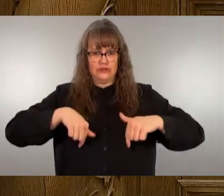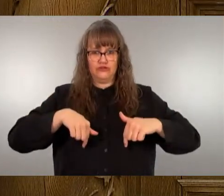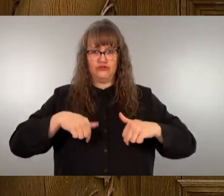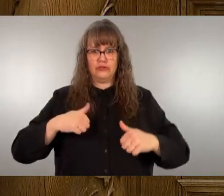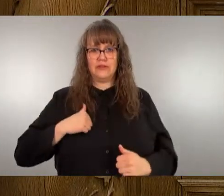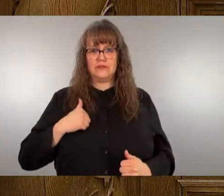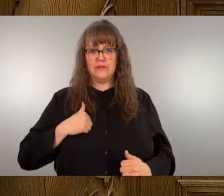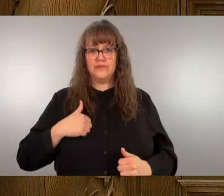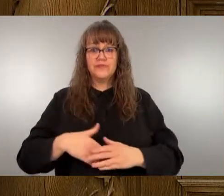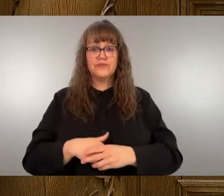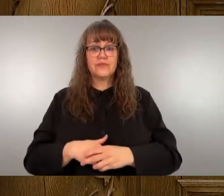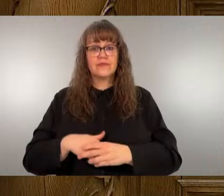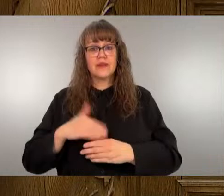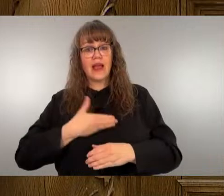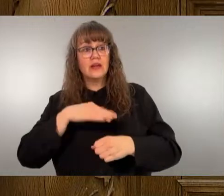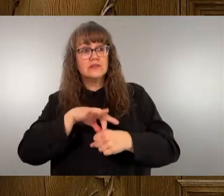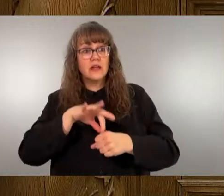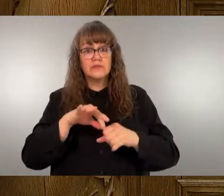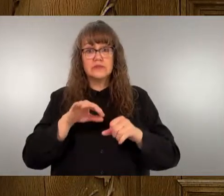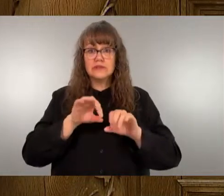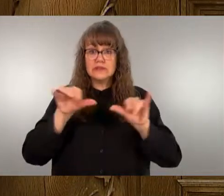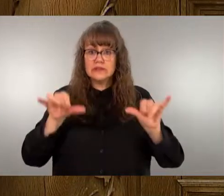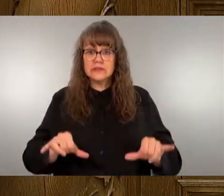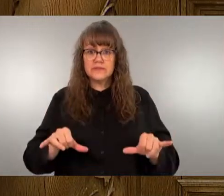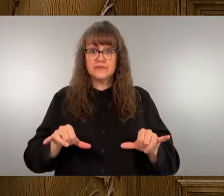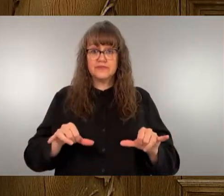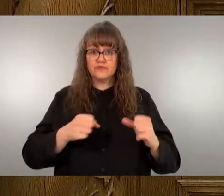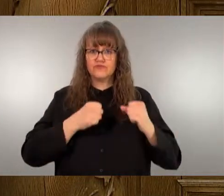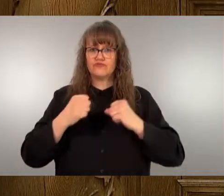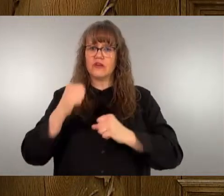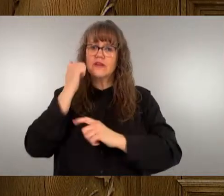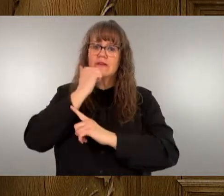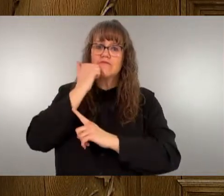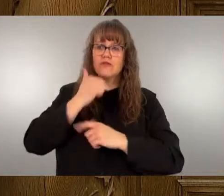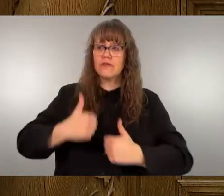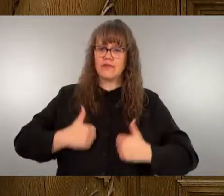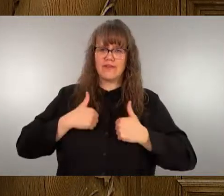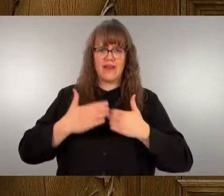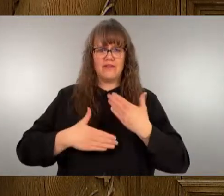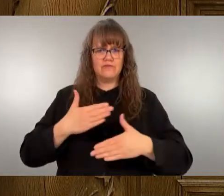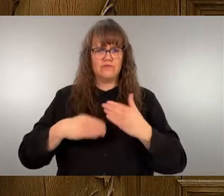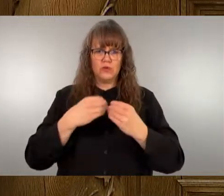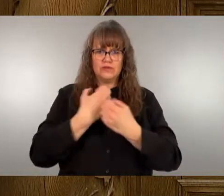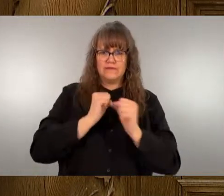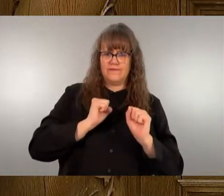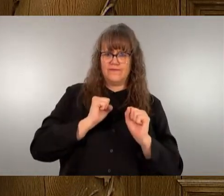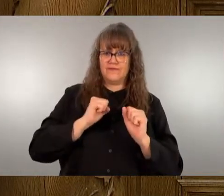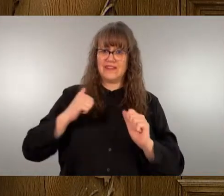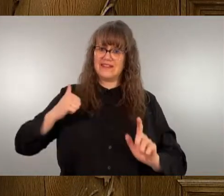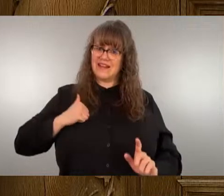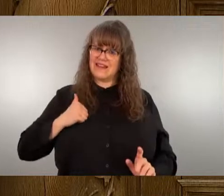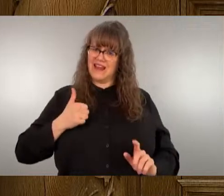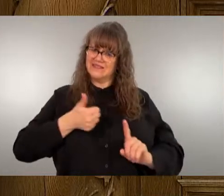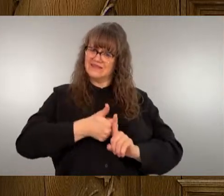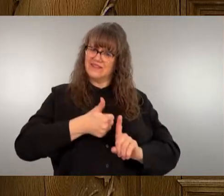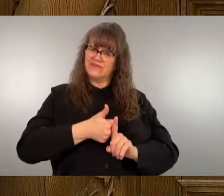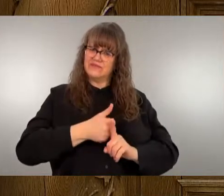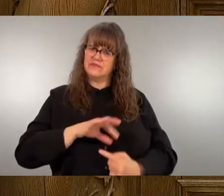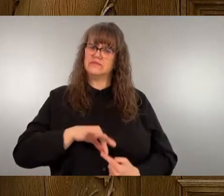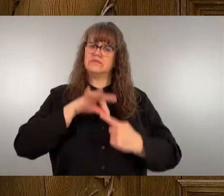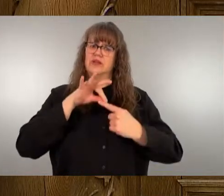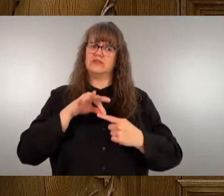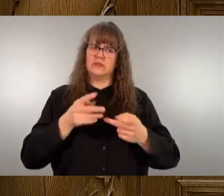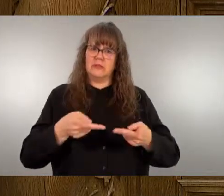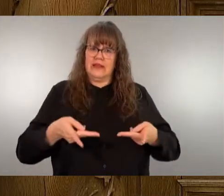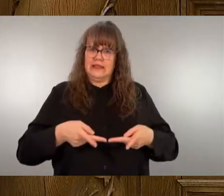safer. Canada is a place that is special, not because we are perfect, but because we are always striving to